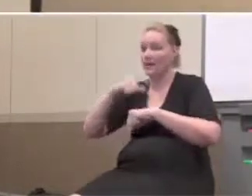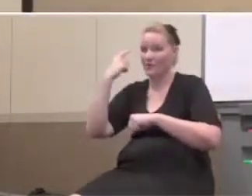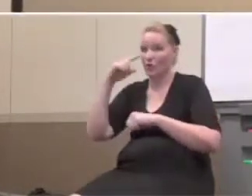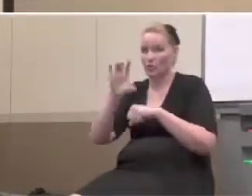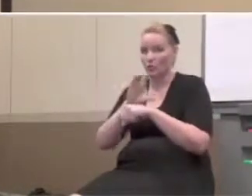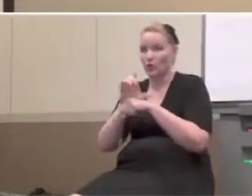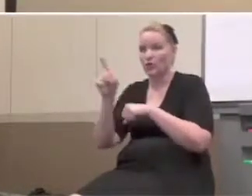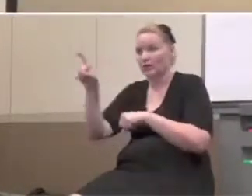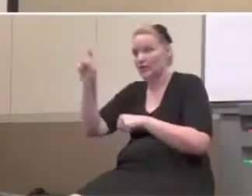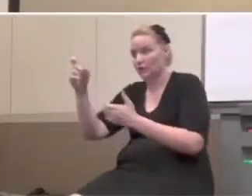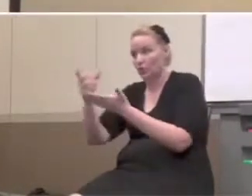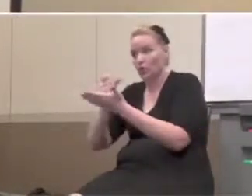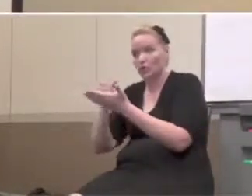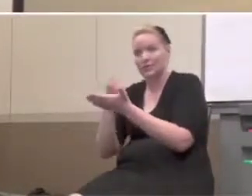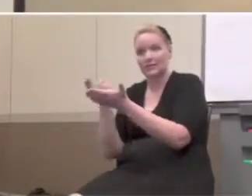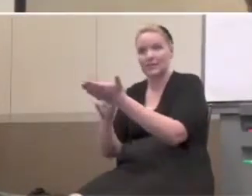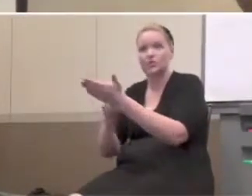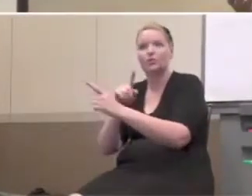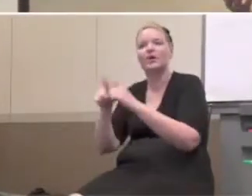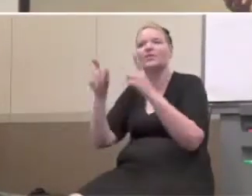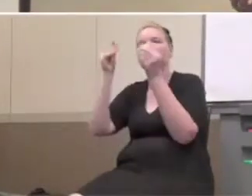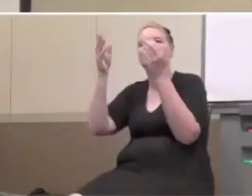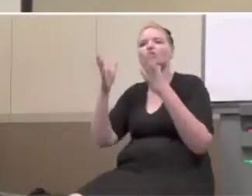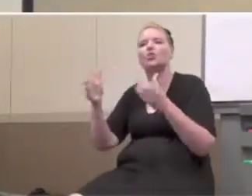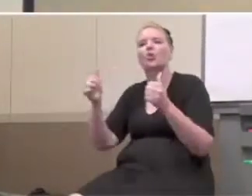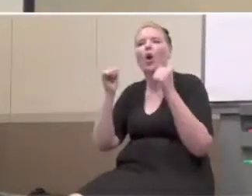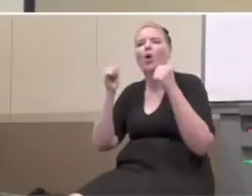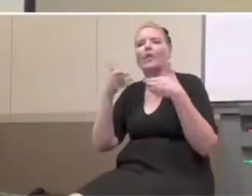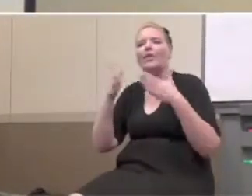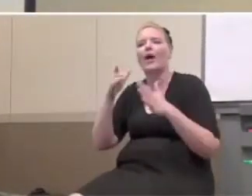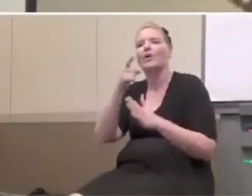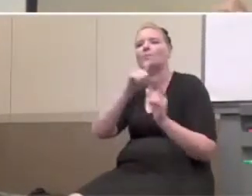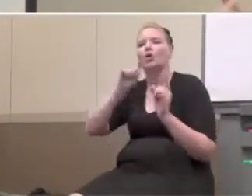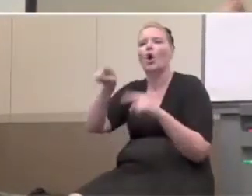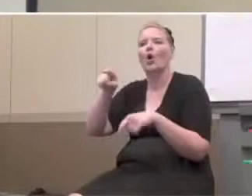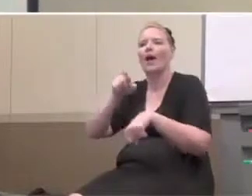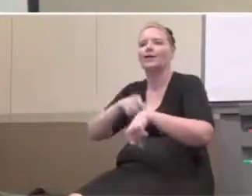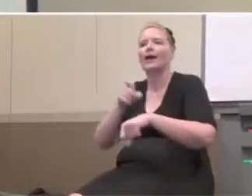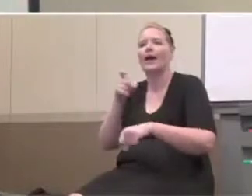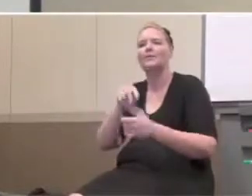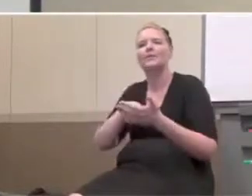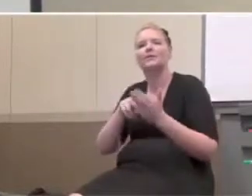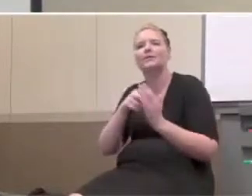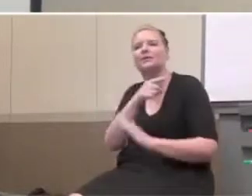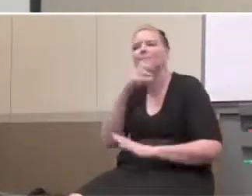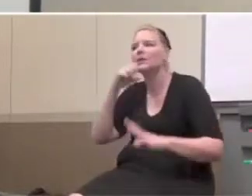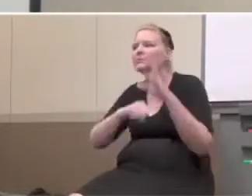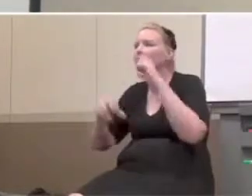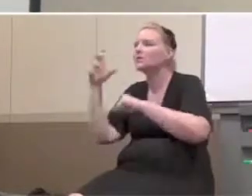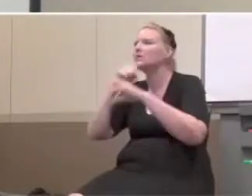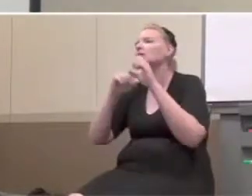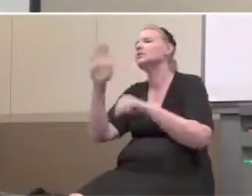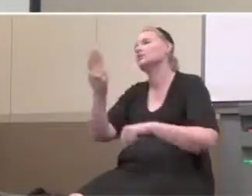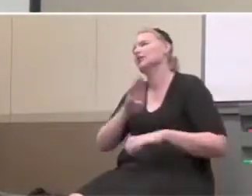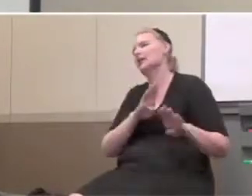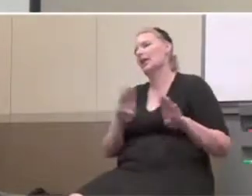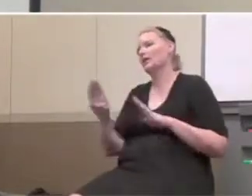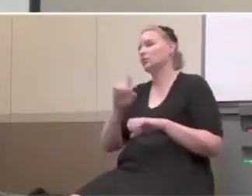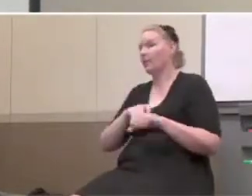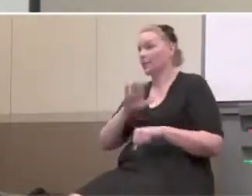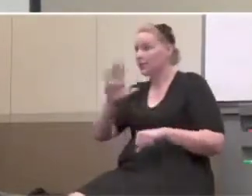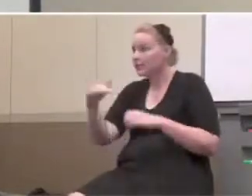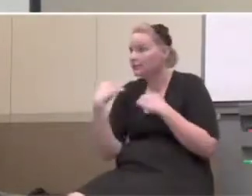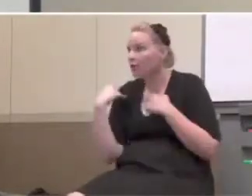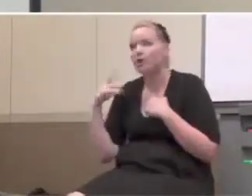earns signatures, and the teacher won't let him go in time. So he constantly misses his behavior time. So it's the teacher's issue, not the